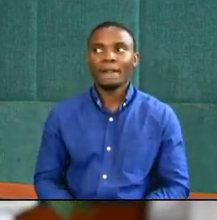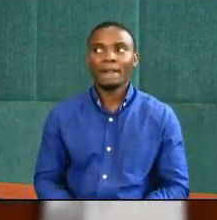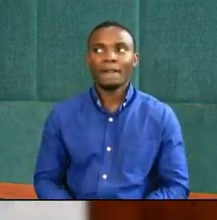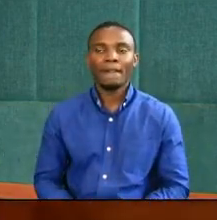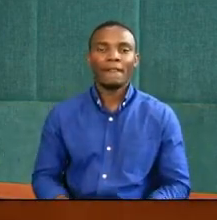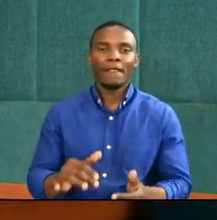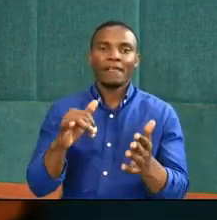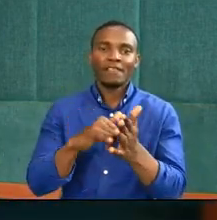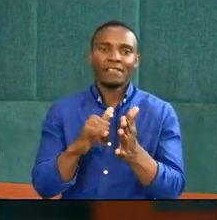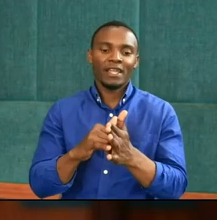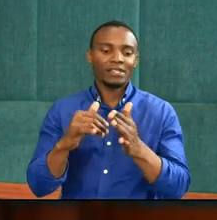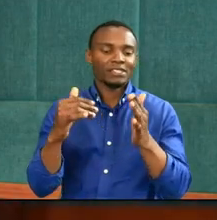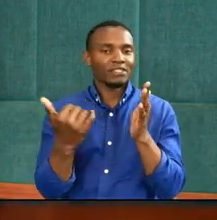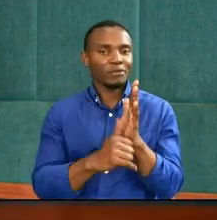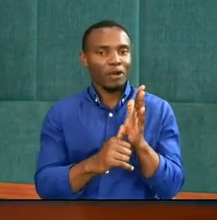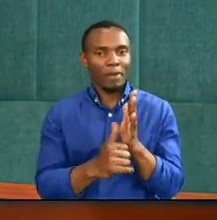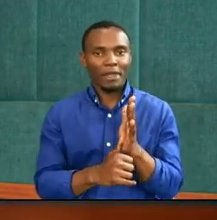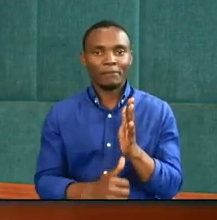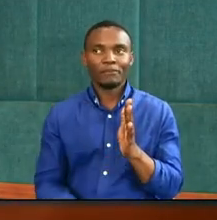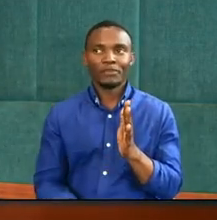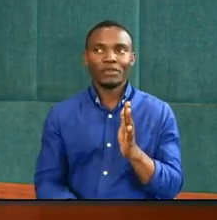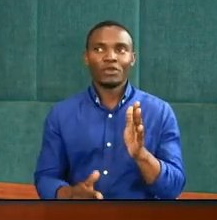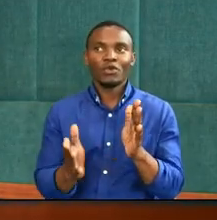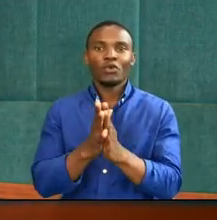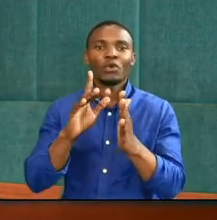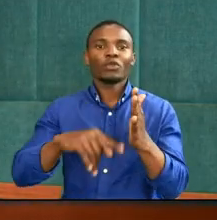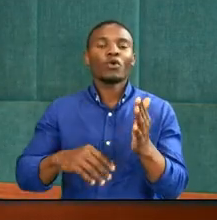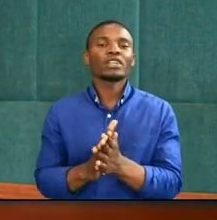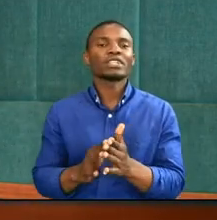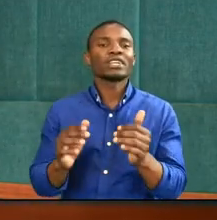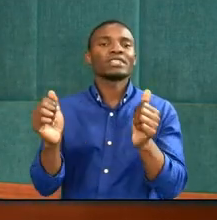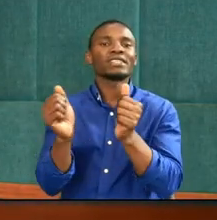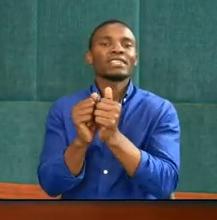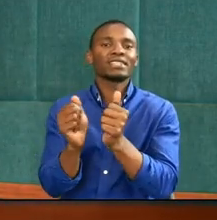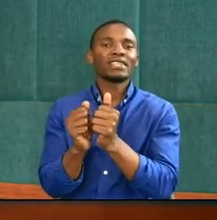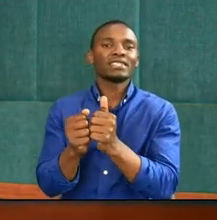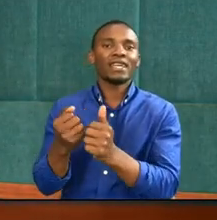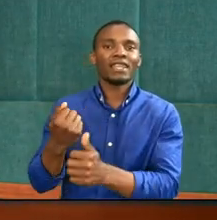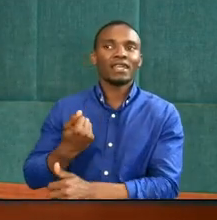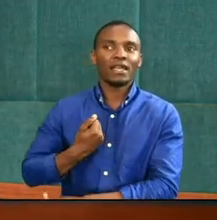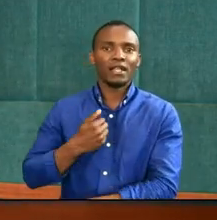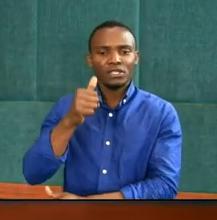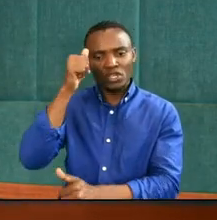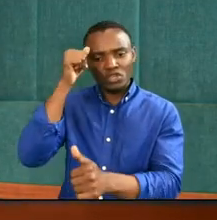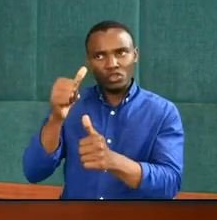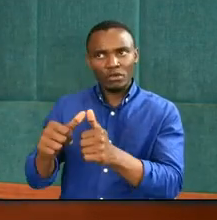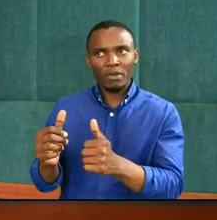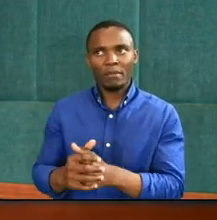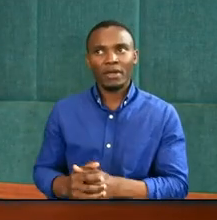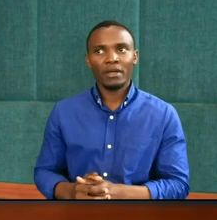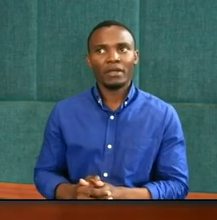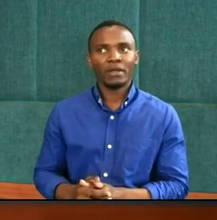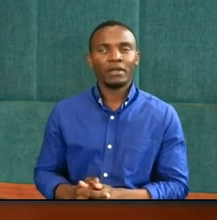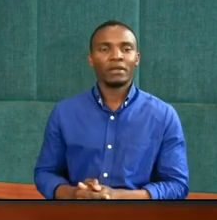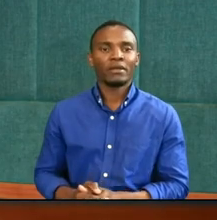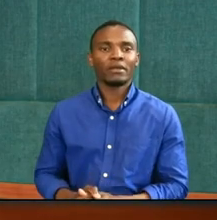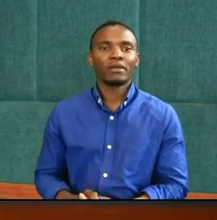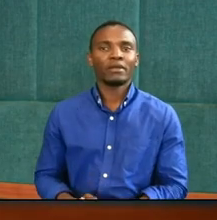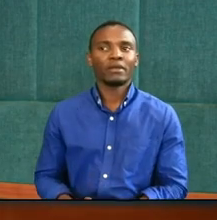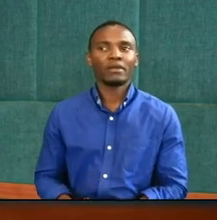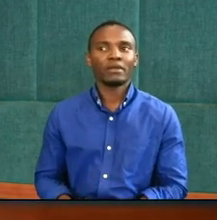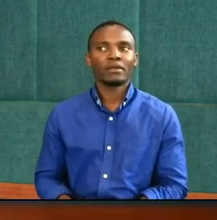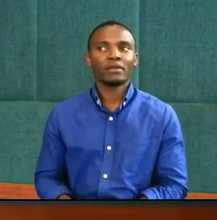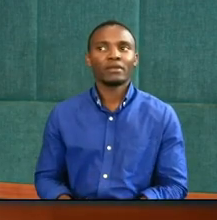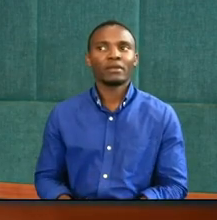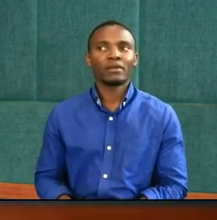That's the problem with the 10 virgins. You remember them? We're going to talk about them tonight. That's the problem. Hey,